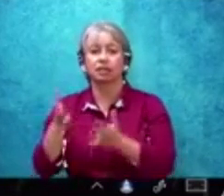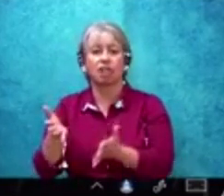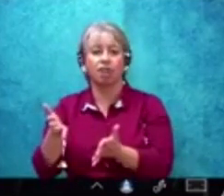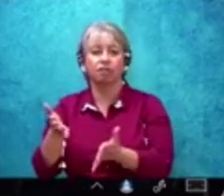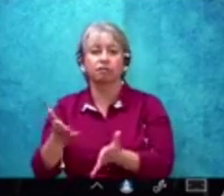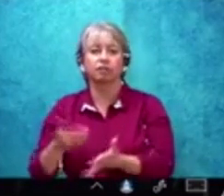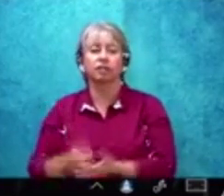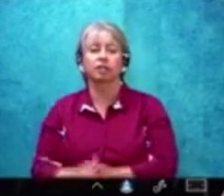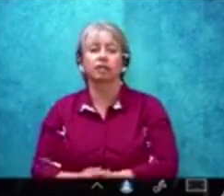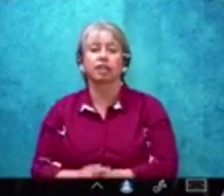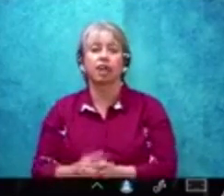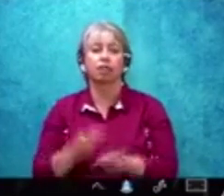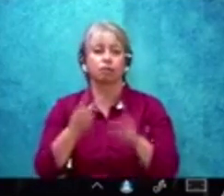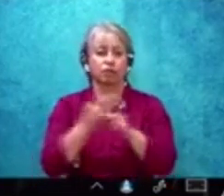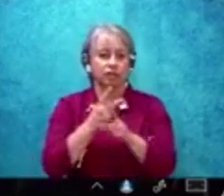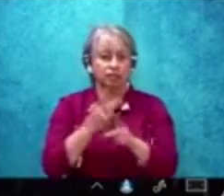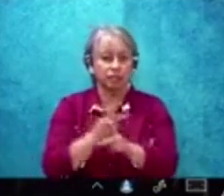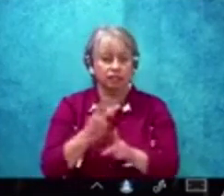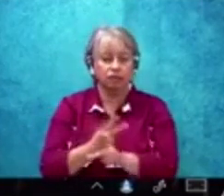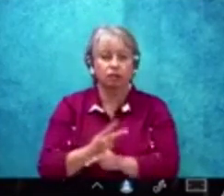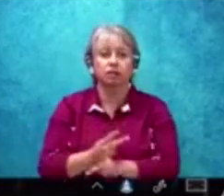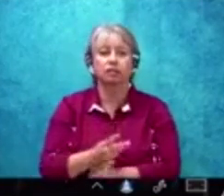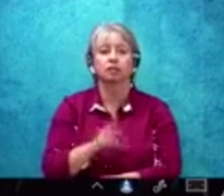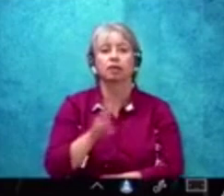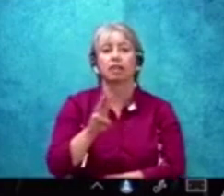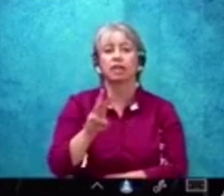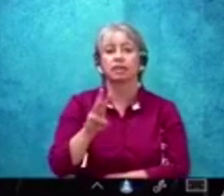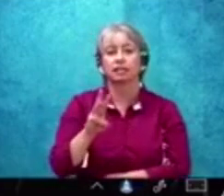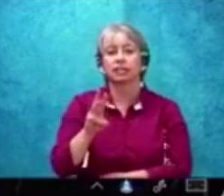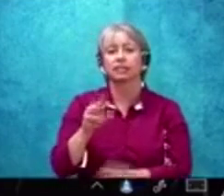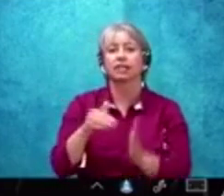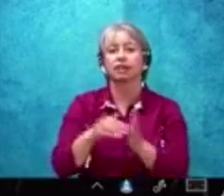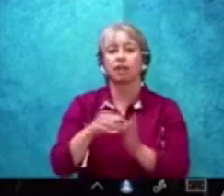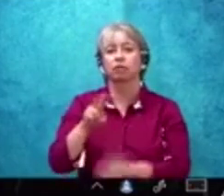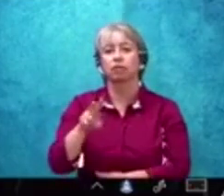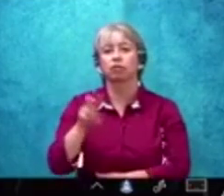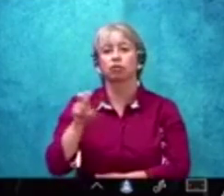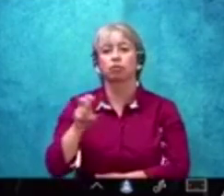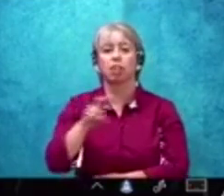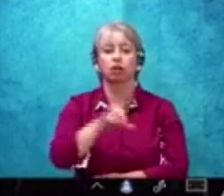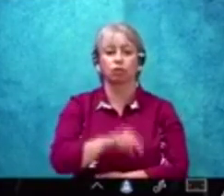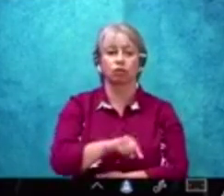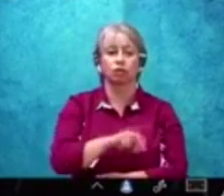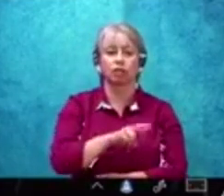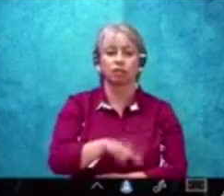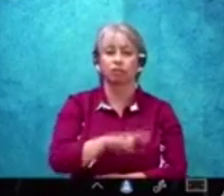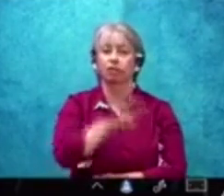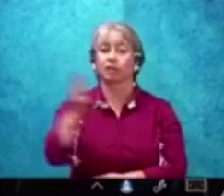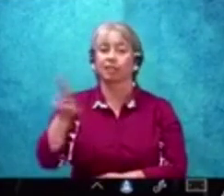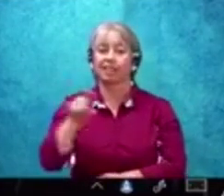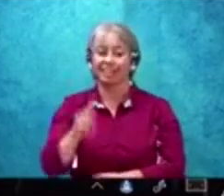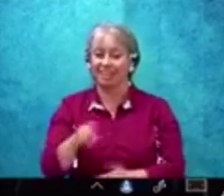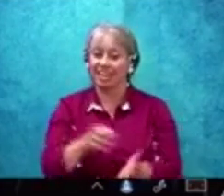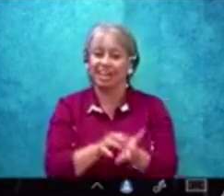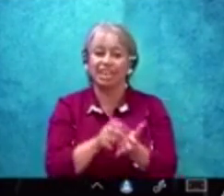Now I need to find the square root of 16,200. We're definitely going to go to the calculator for this